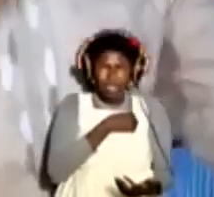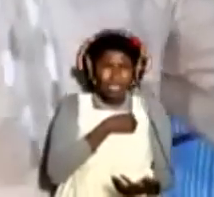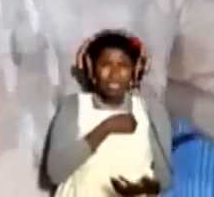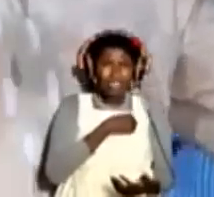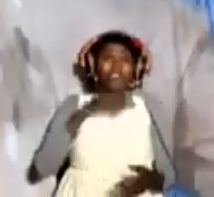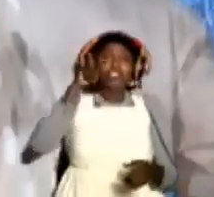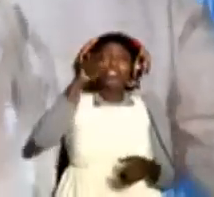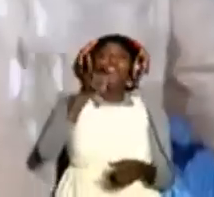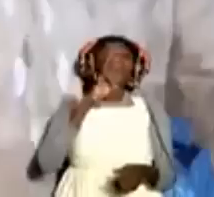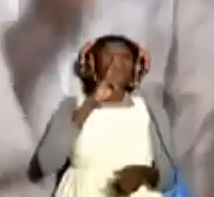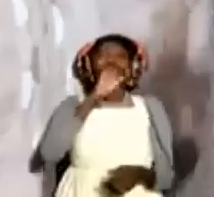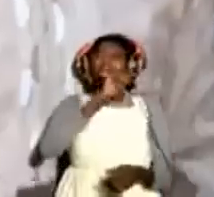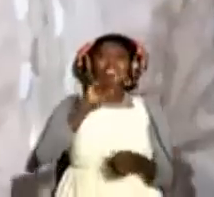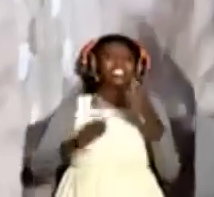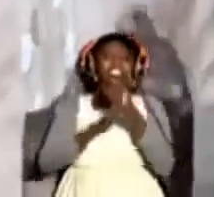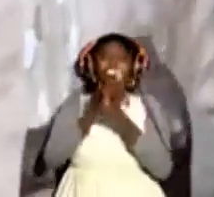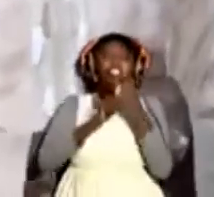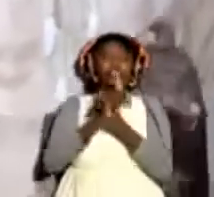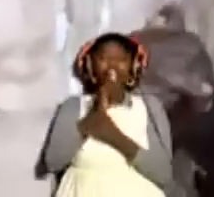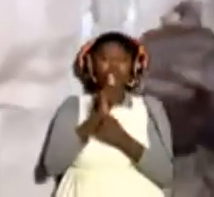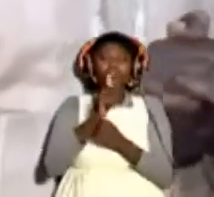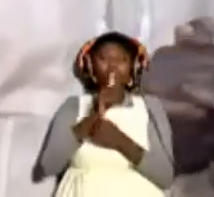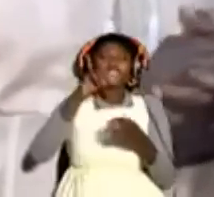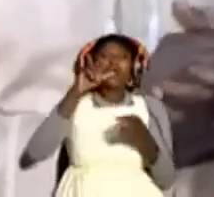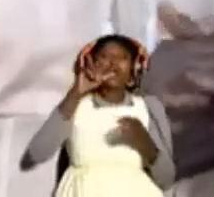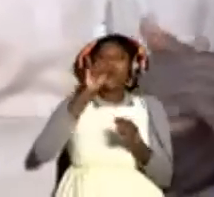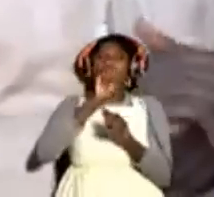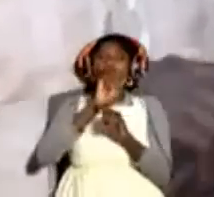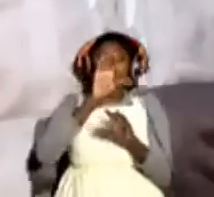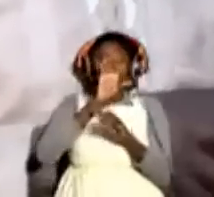You are in a very dangerous condition.